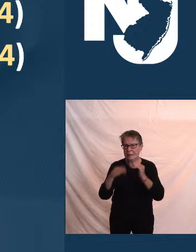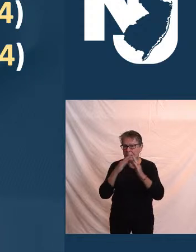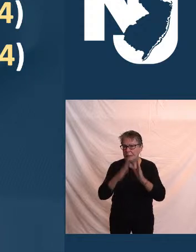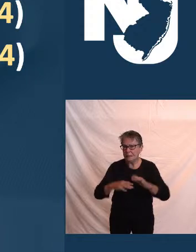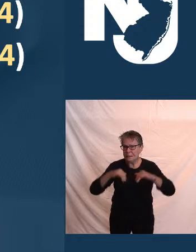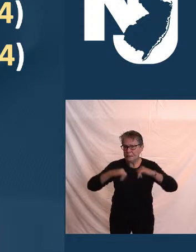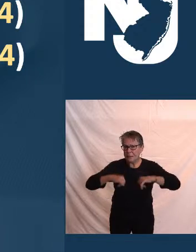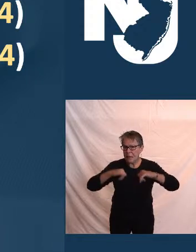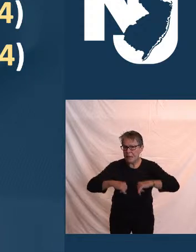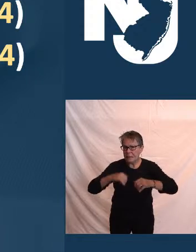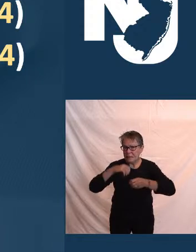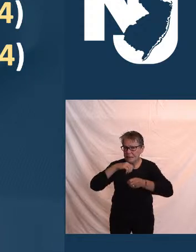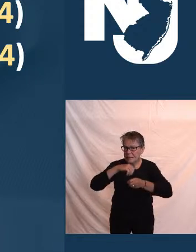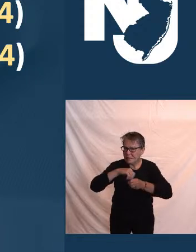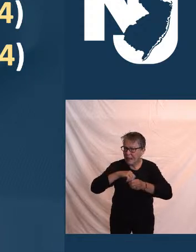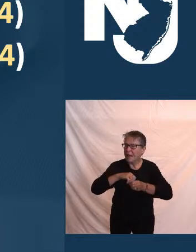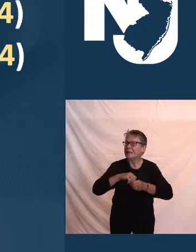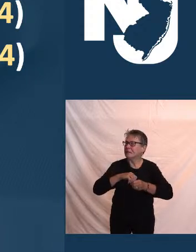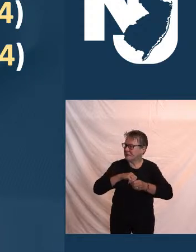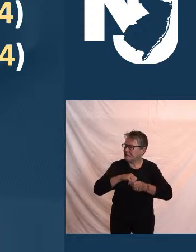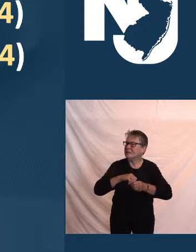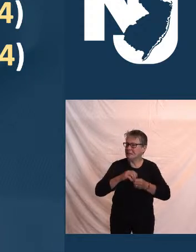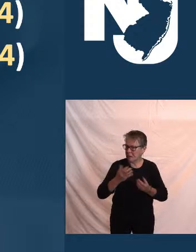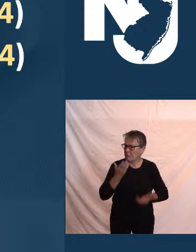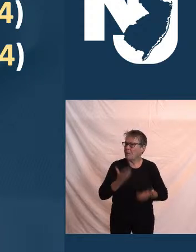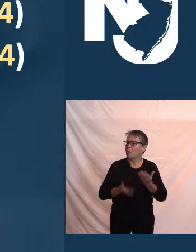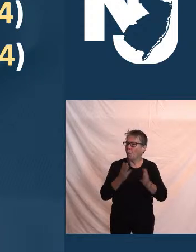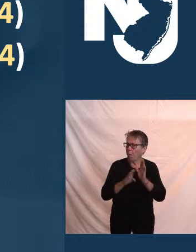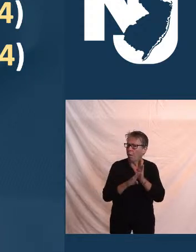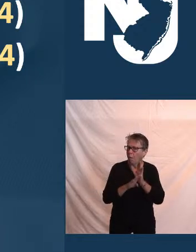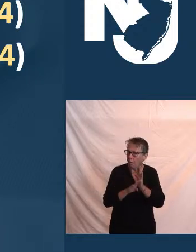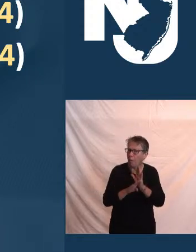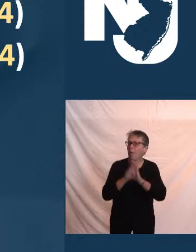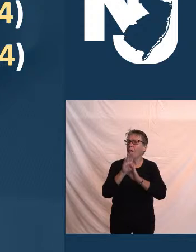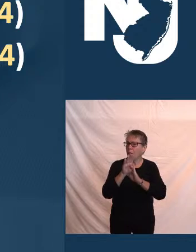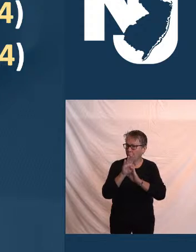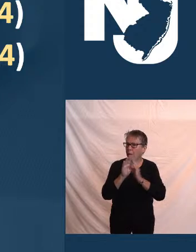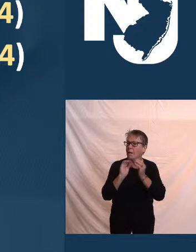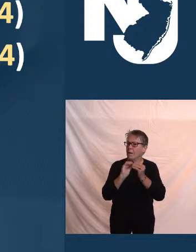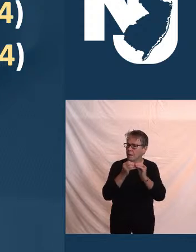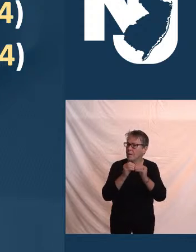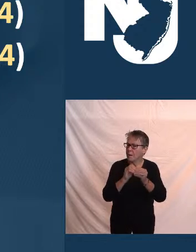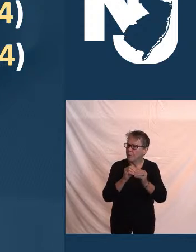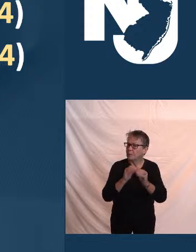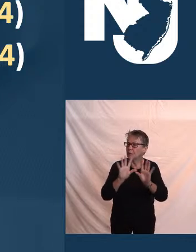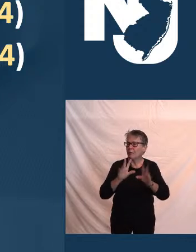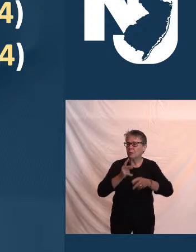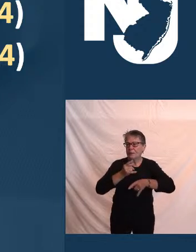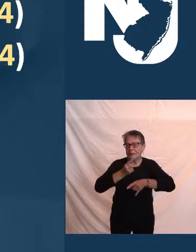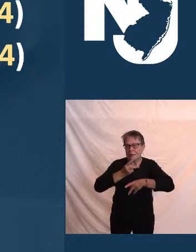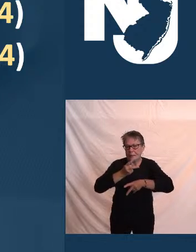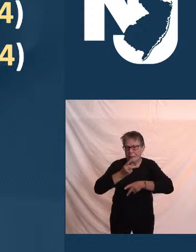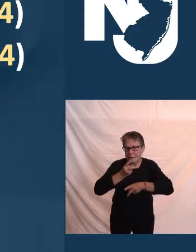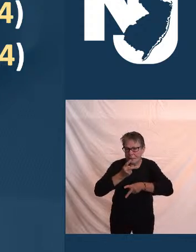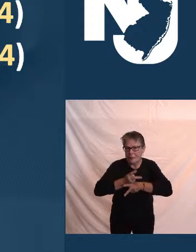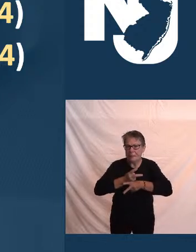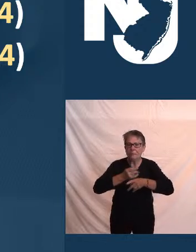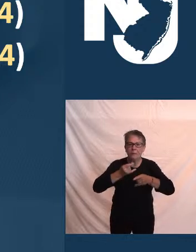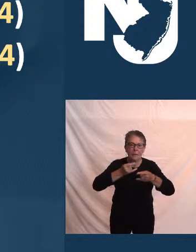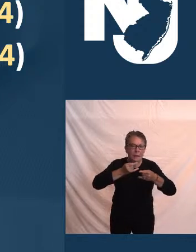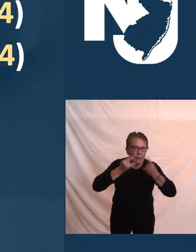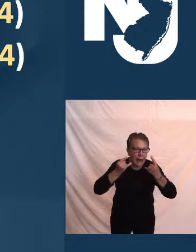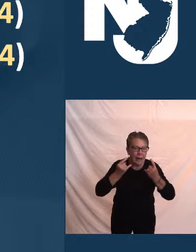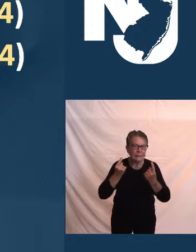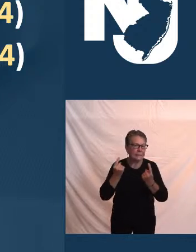vaccinated, but we strongly encourage you to wear a mask and keep a social distance when among a crowd indoors,